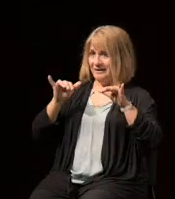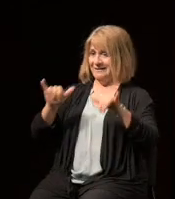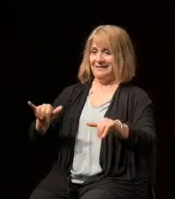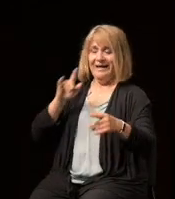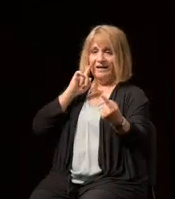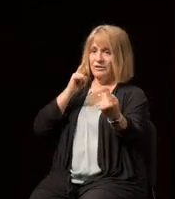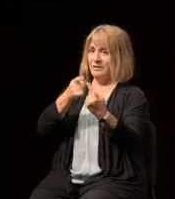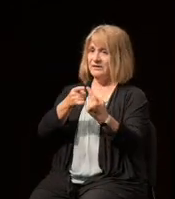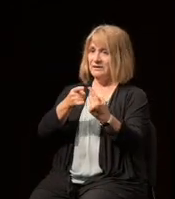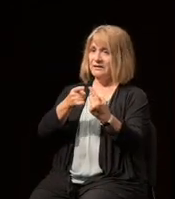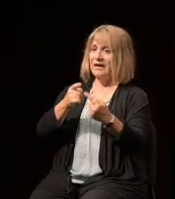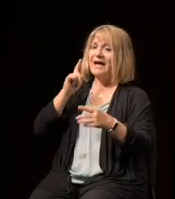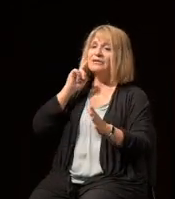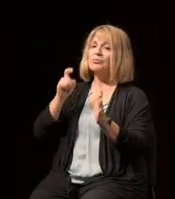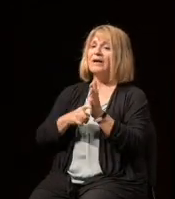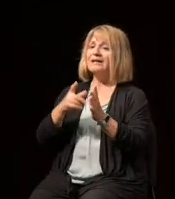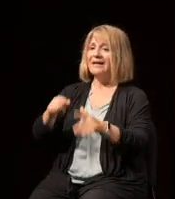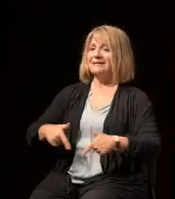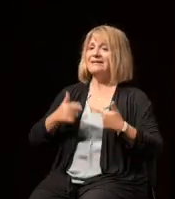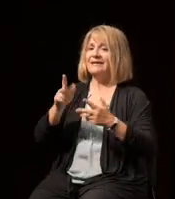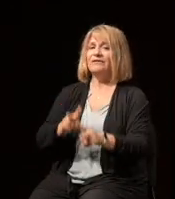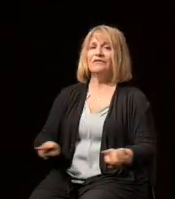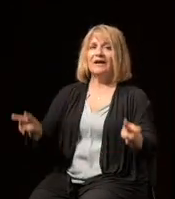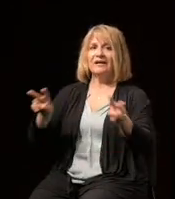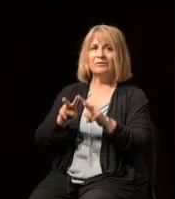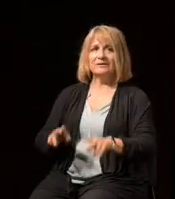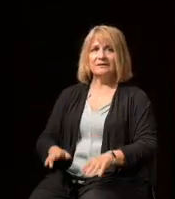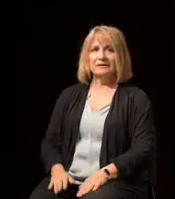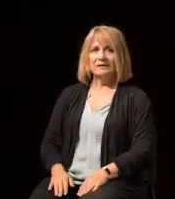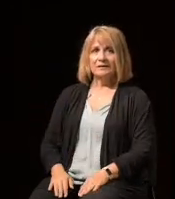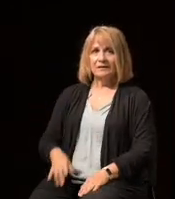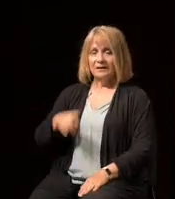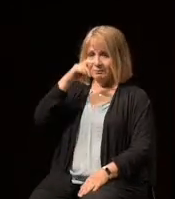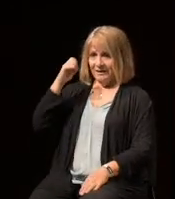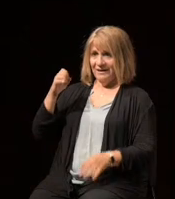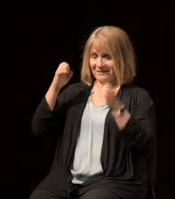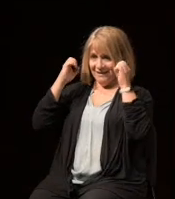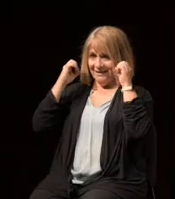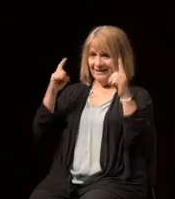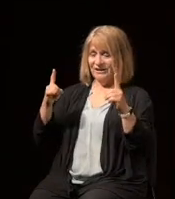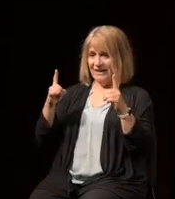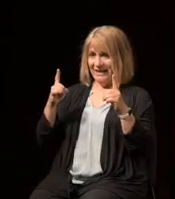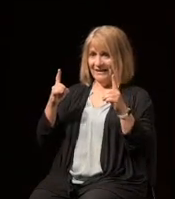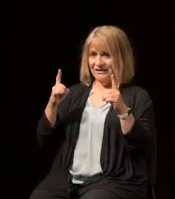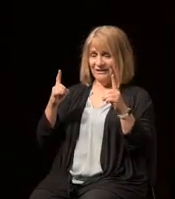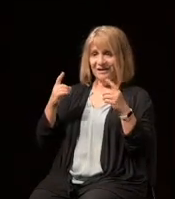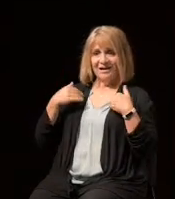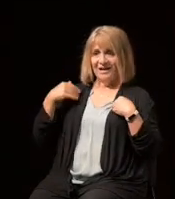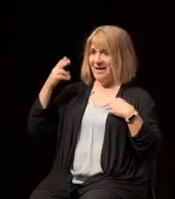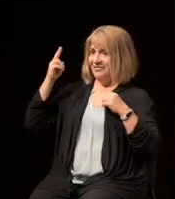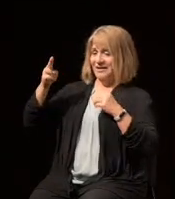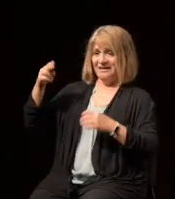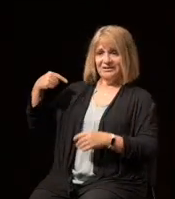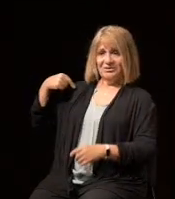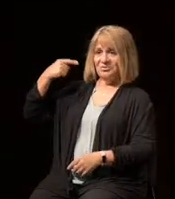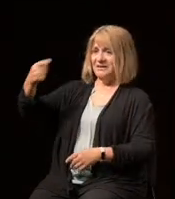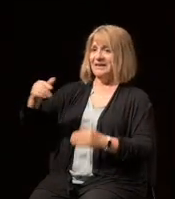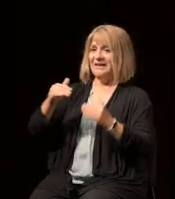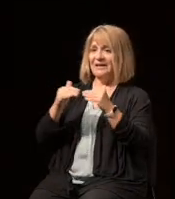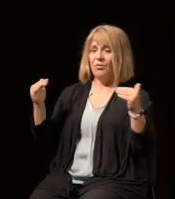and live your values. Because in education, there is historical inequality